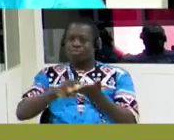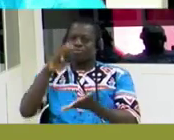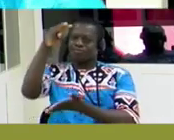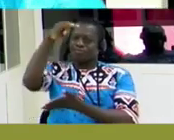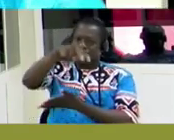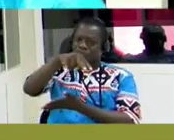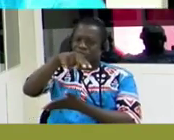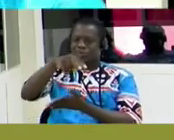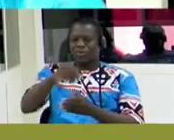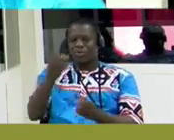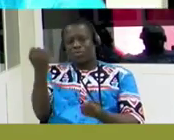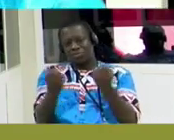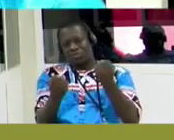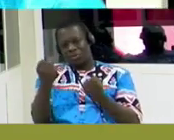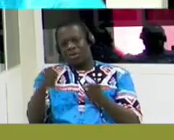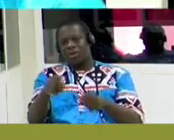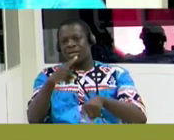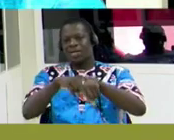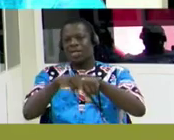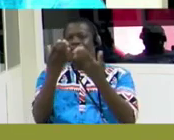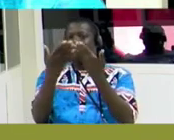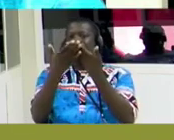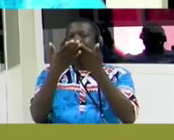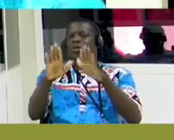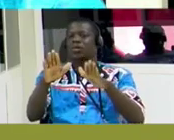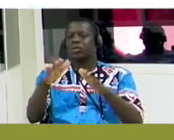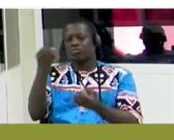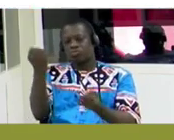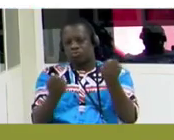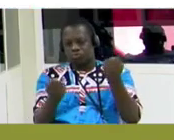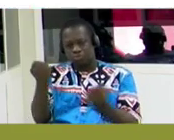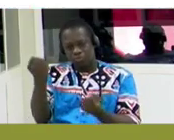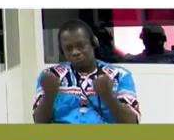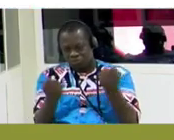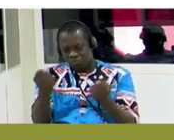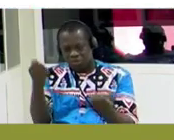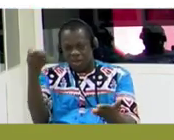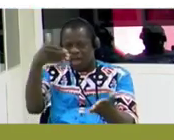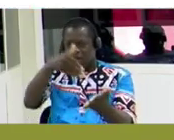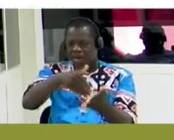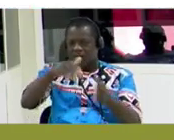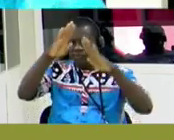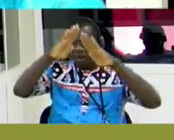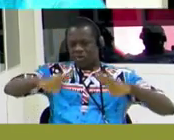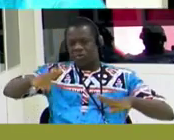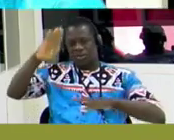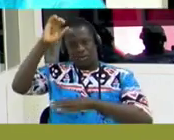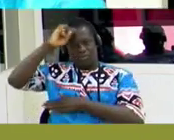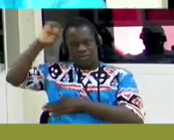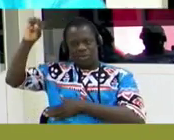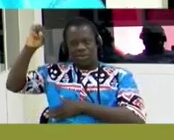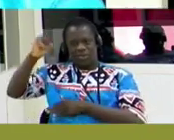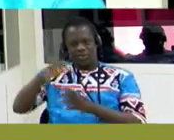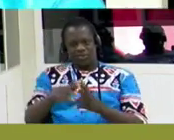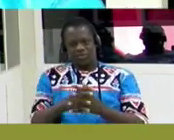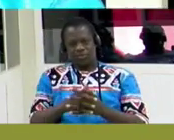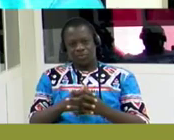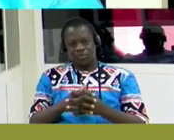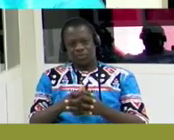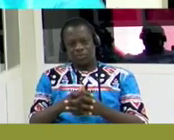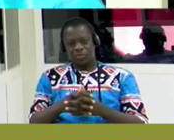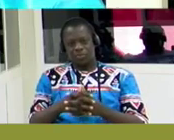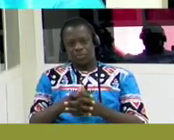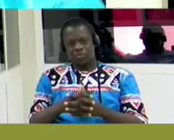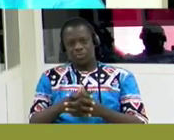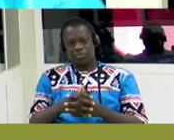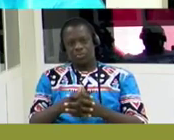Then till he finished, we drove to State Guard. And by W2 Warrant